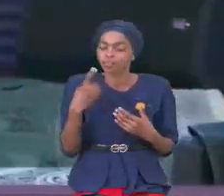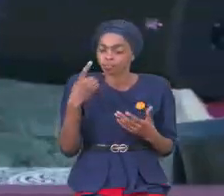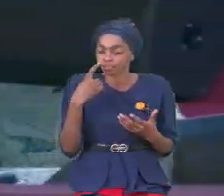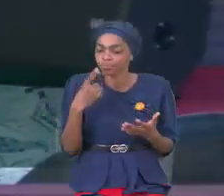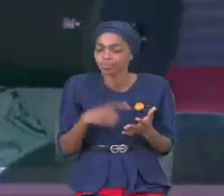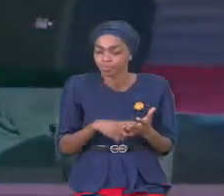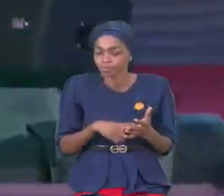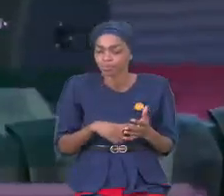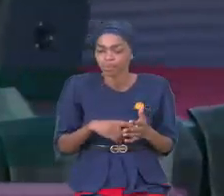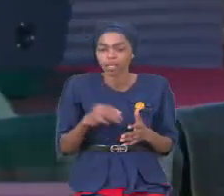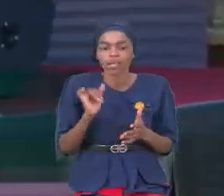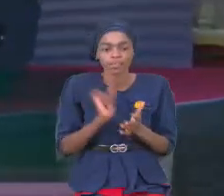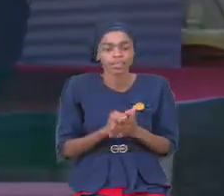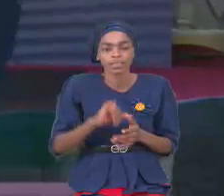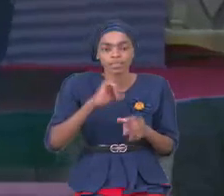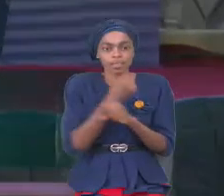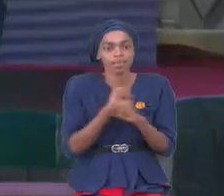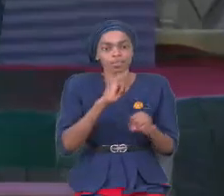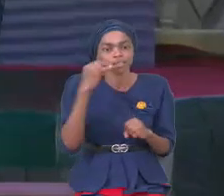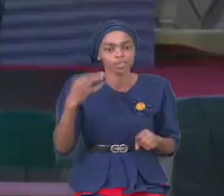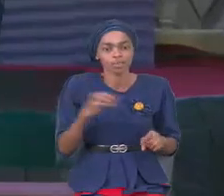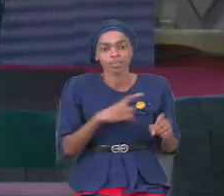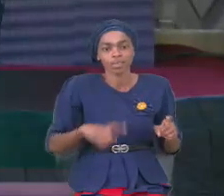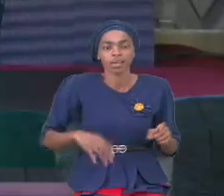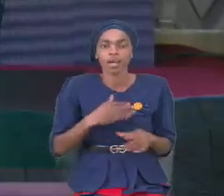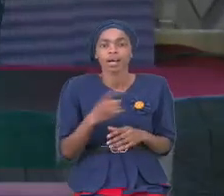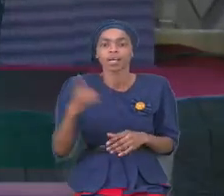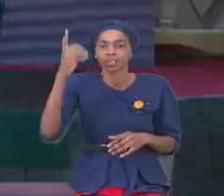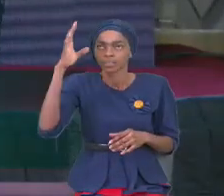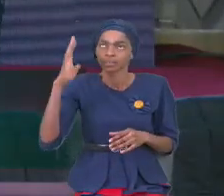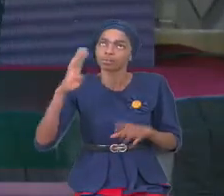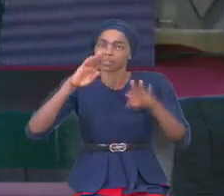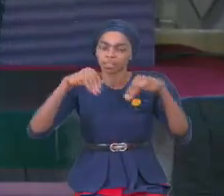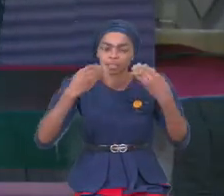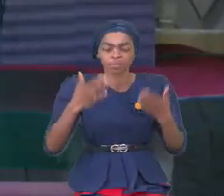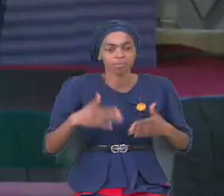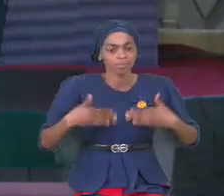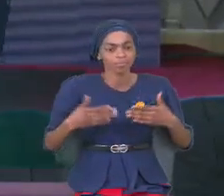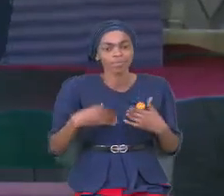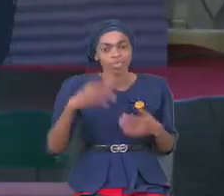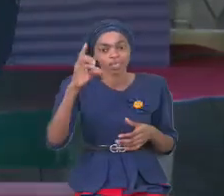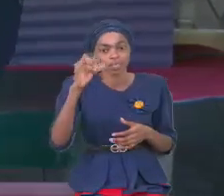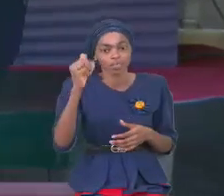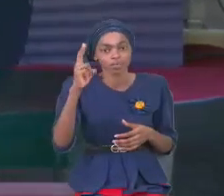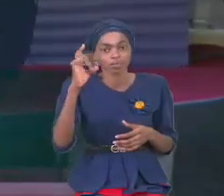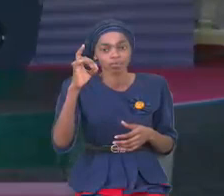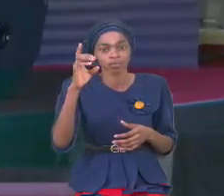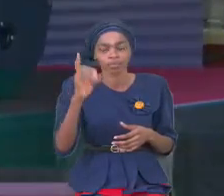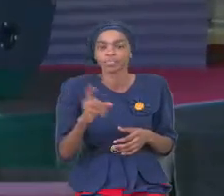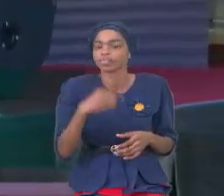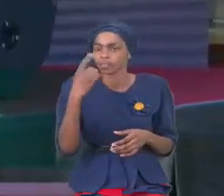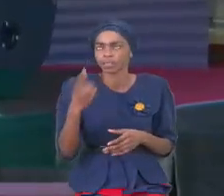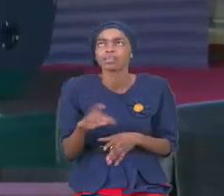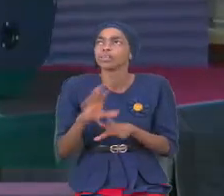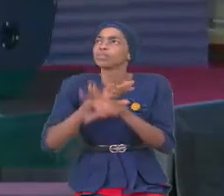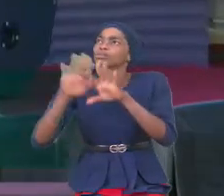the joy. David said, give unto me, take not away your free spirit from me, and grant me the